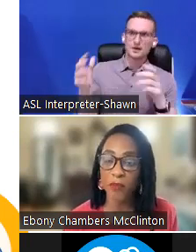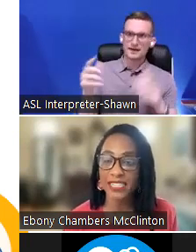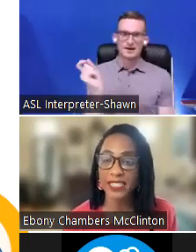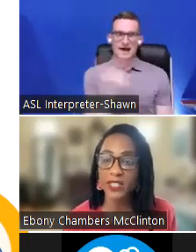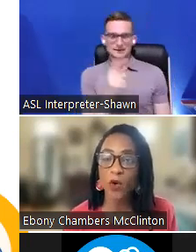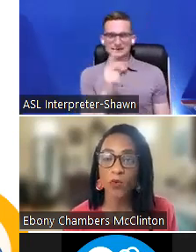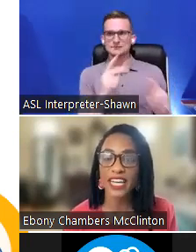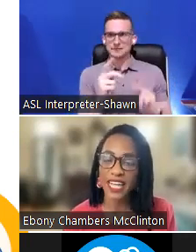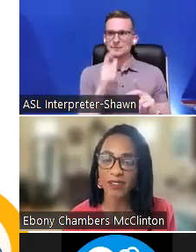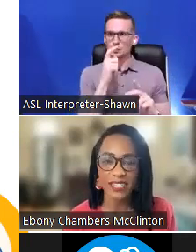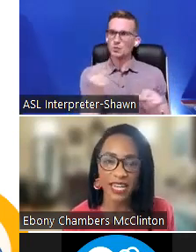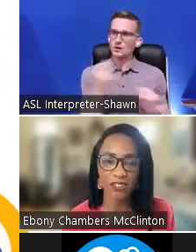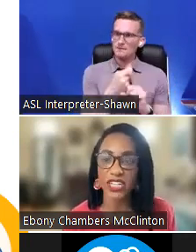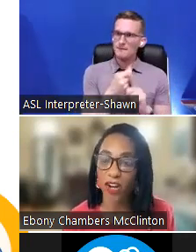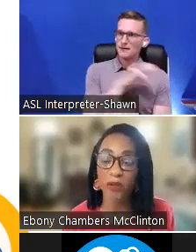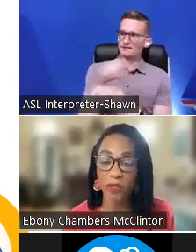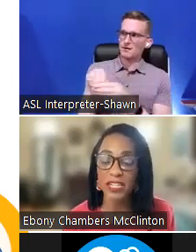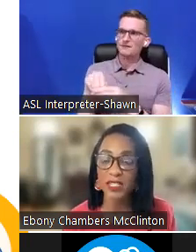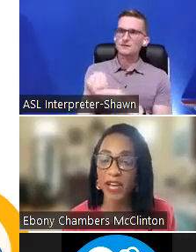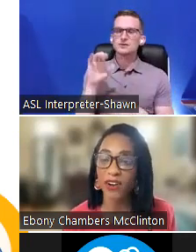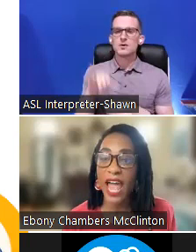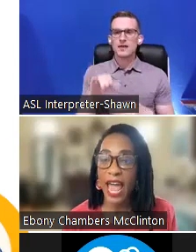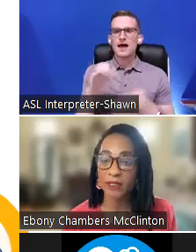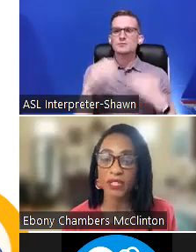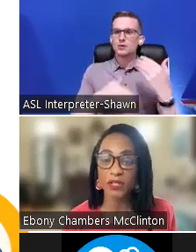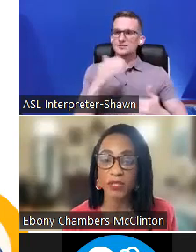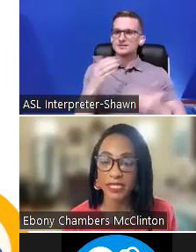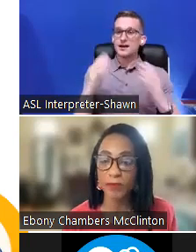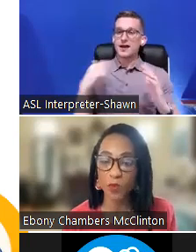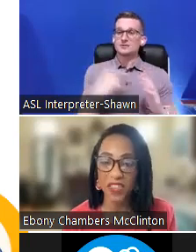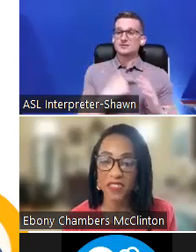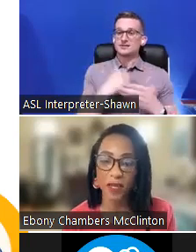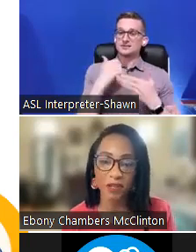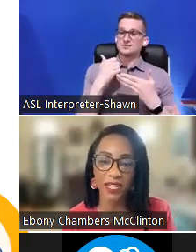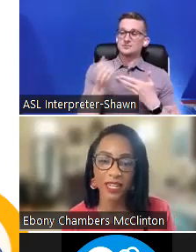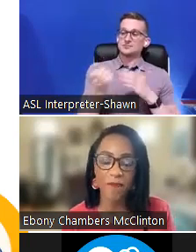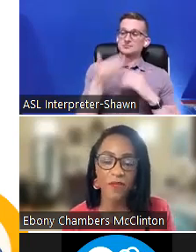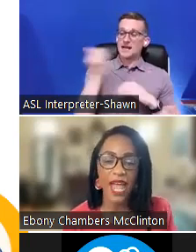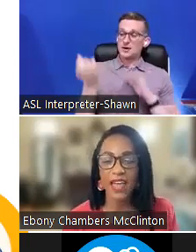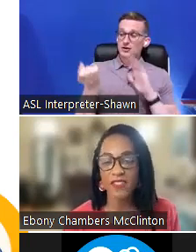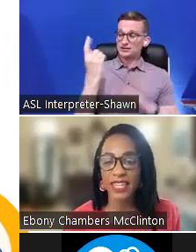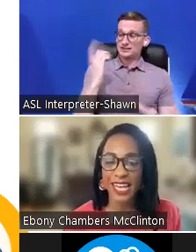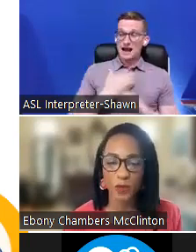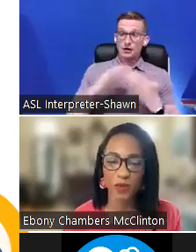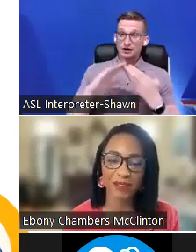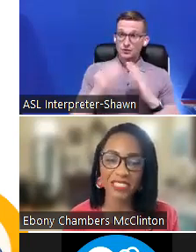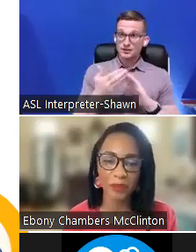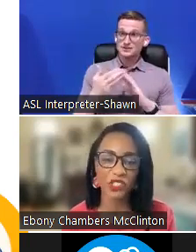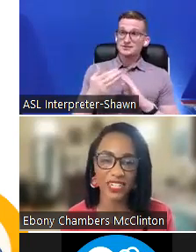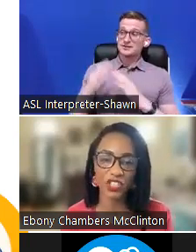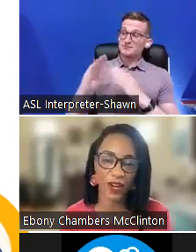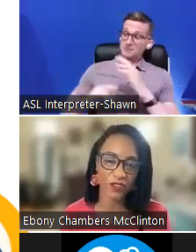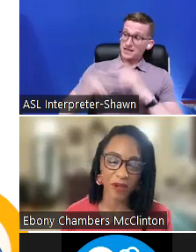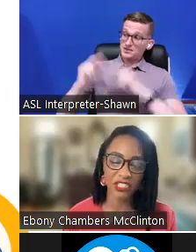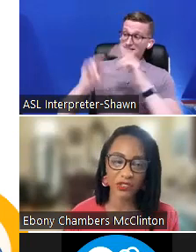community-driven practices, really allows us to understand our communities better and build those systems with community. And then that last one around